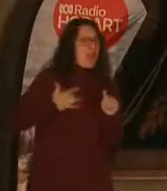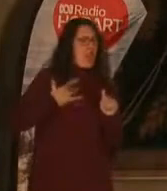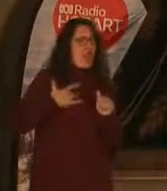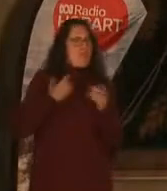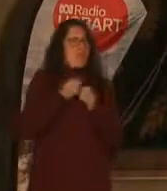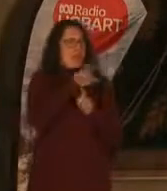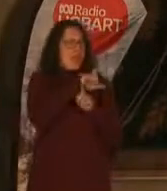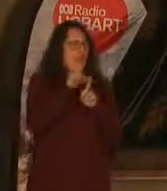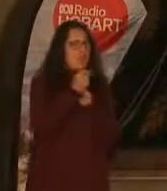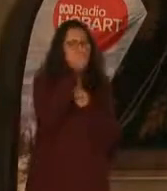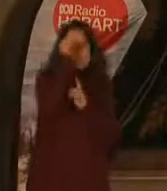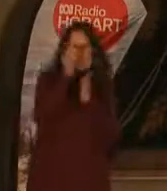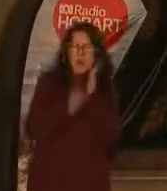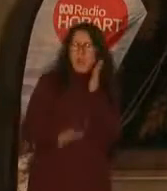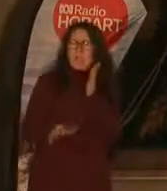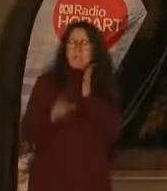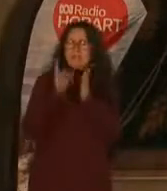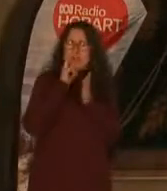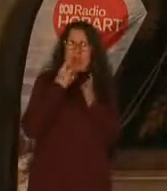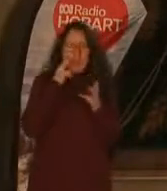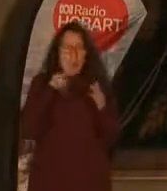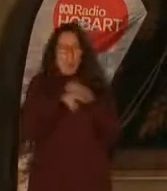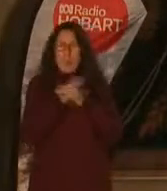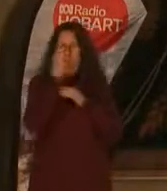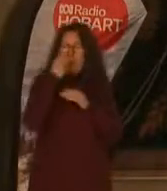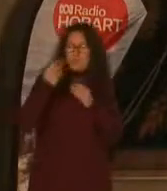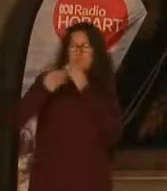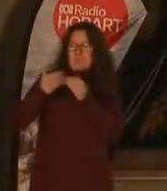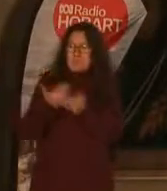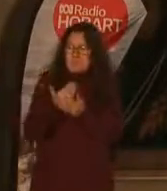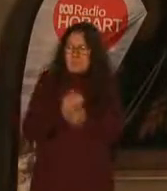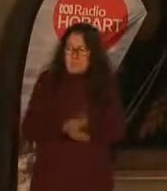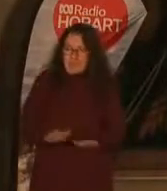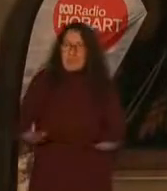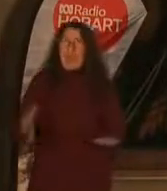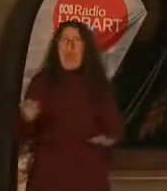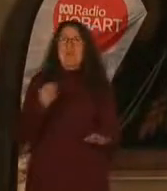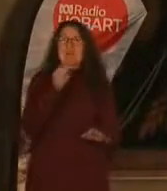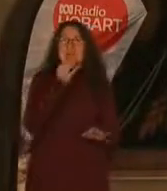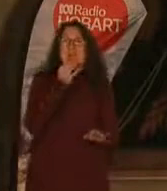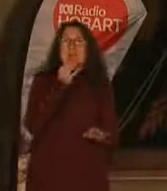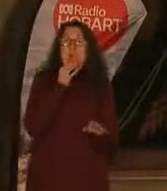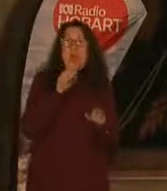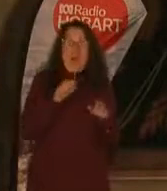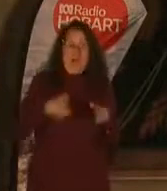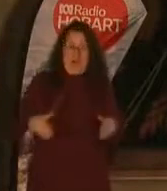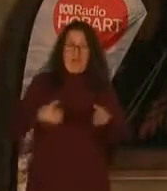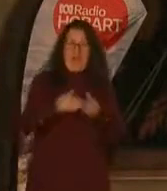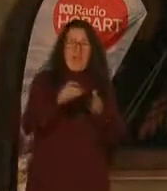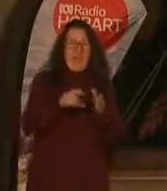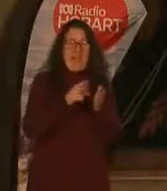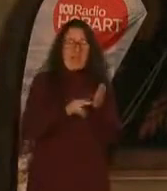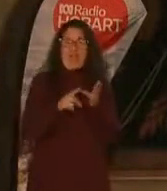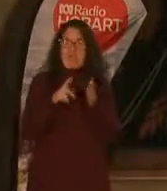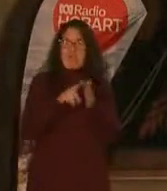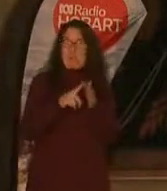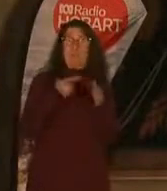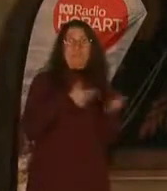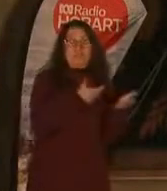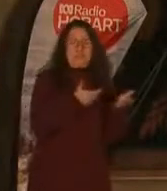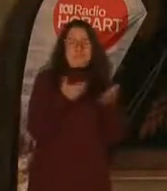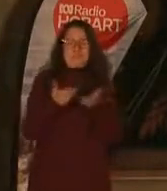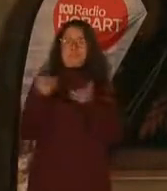looking at the archives. And we did take one of the small canoes across the road to the hospital and had it CAT scanned so that we could